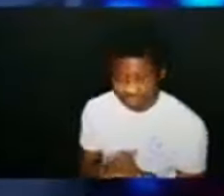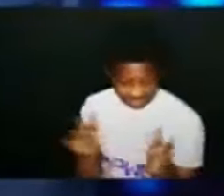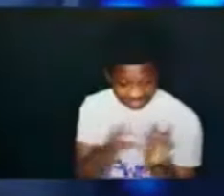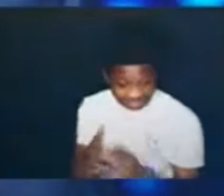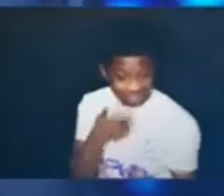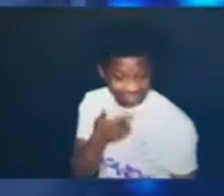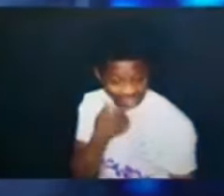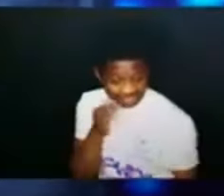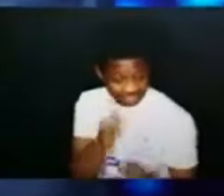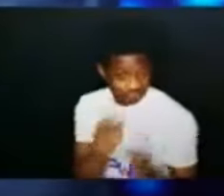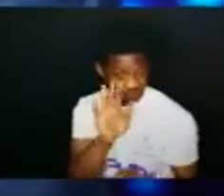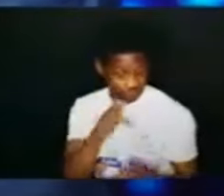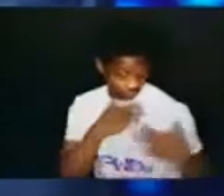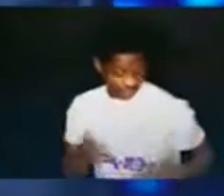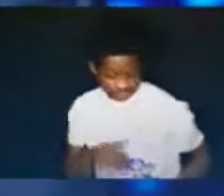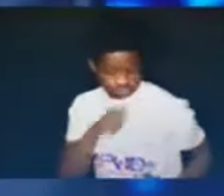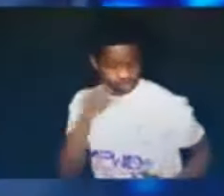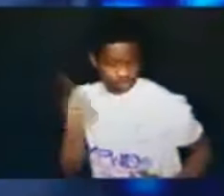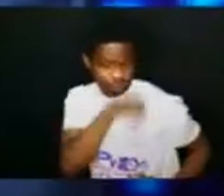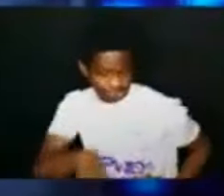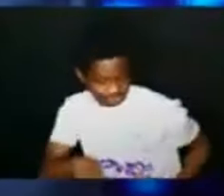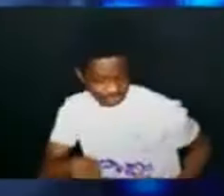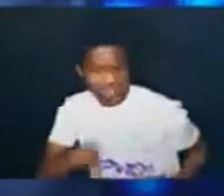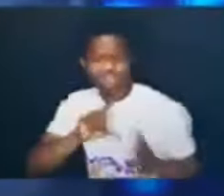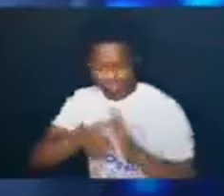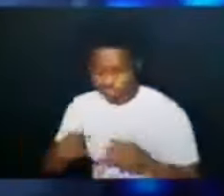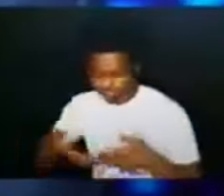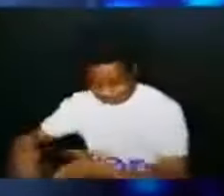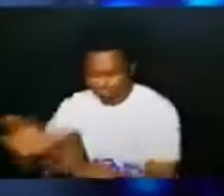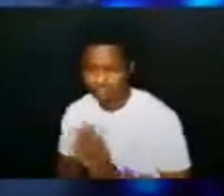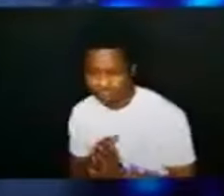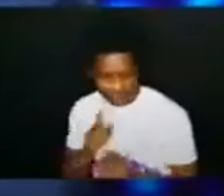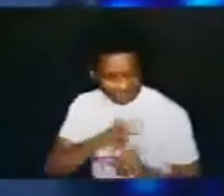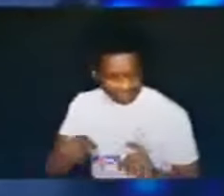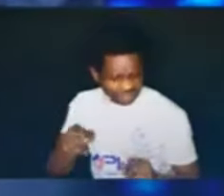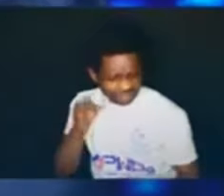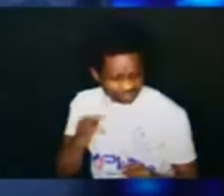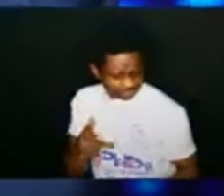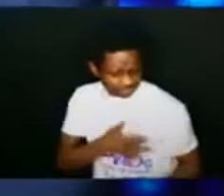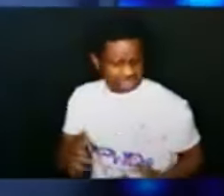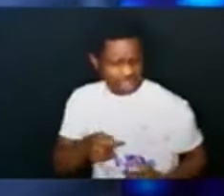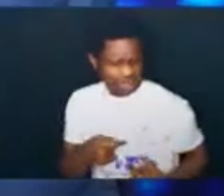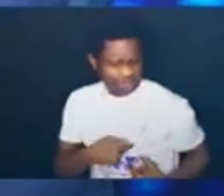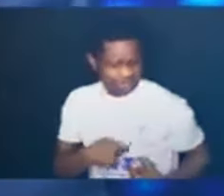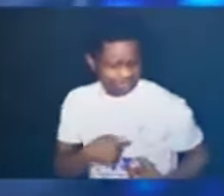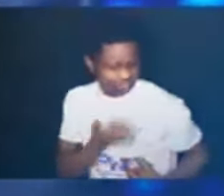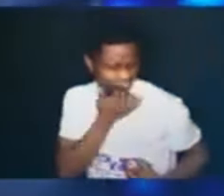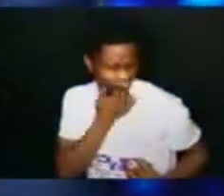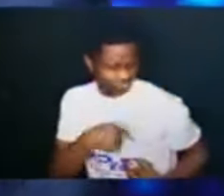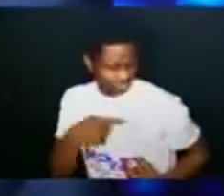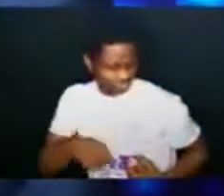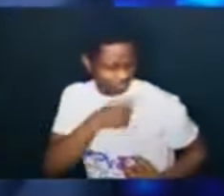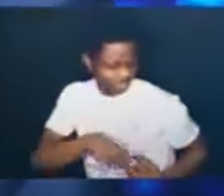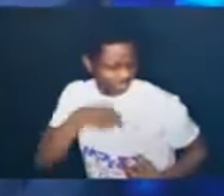you, go ahead. But if your heart condemns you, stop the offering. What children say, and yes, we will be bitia wanti, and